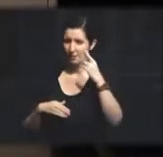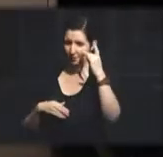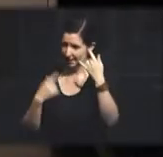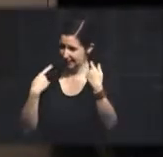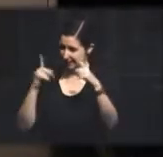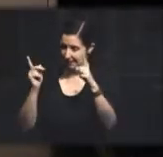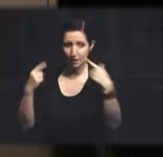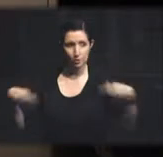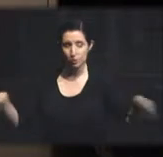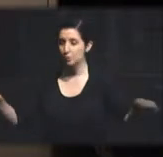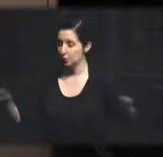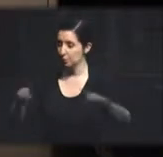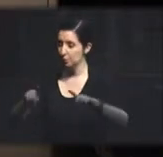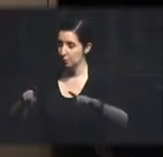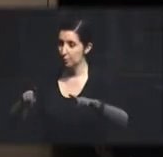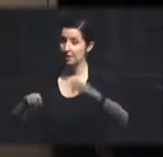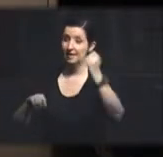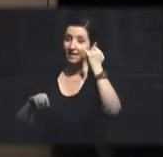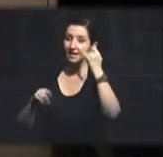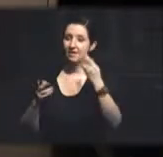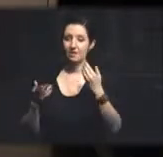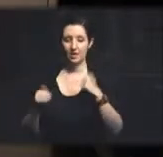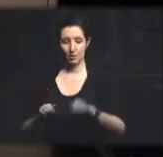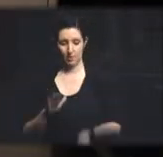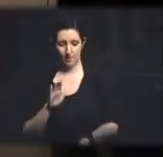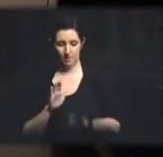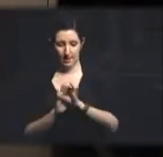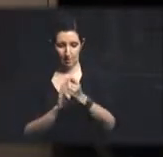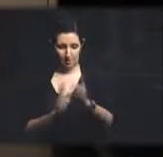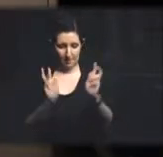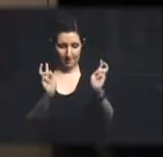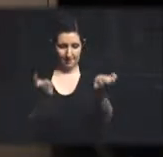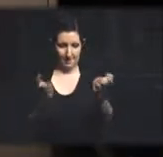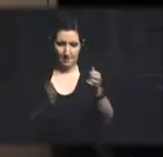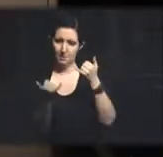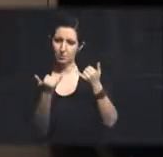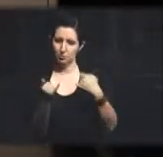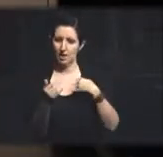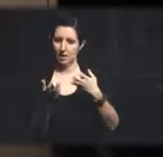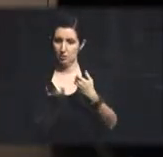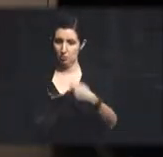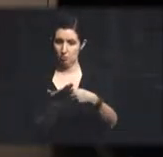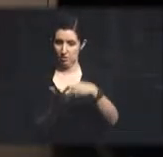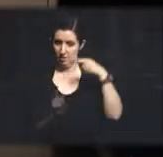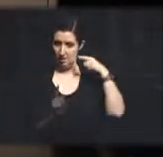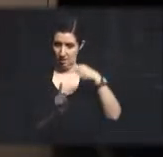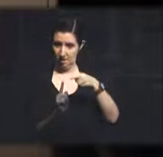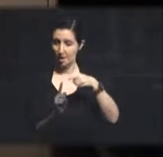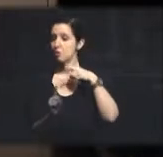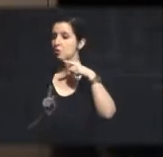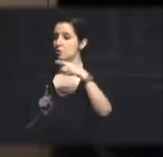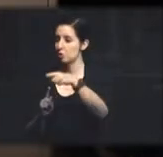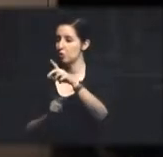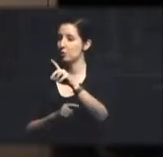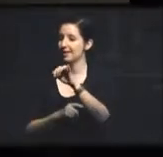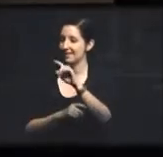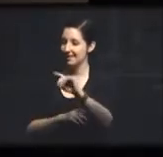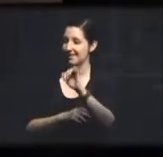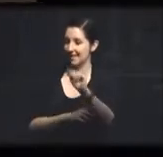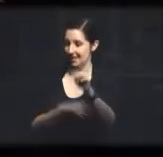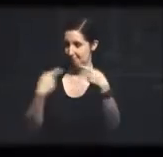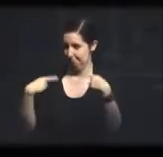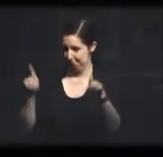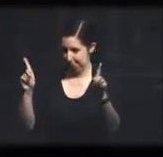if I had a theme about what I want to talk about today, it is you did it, and you